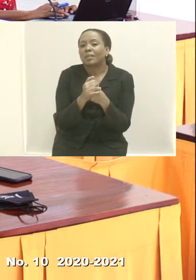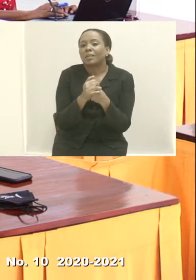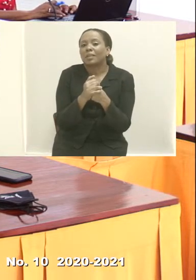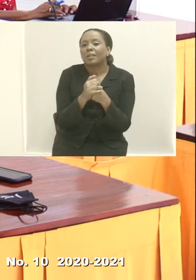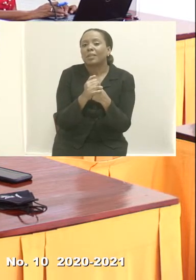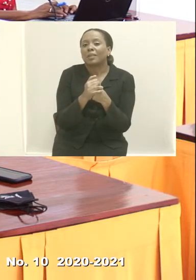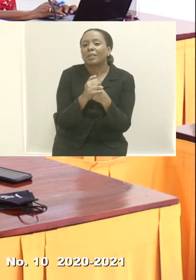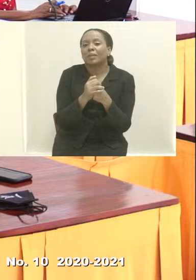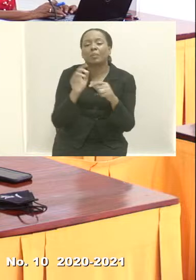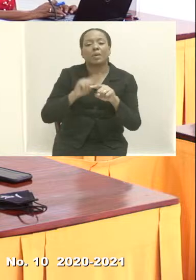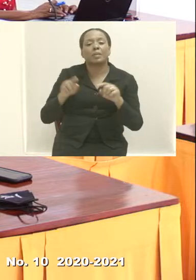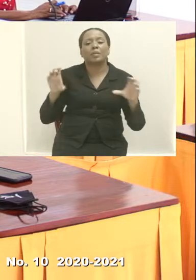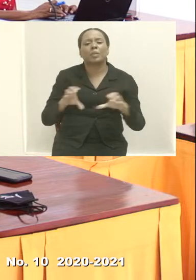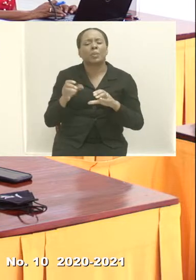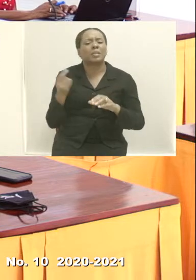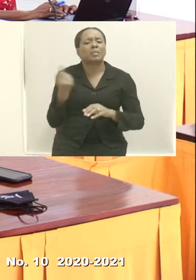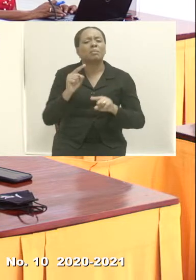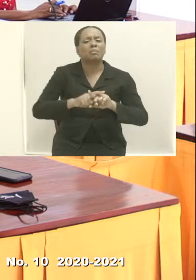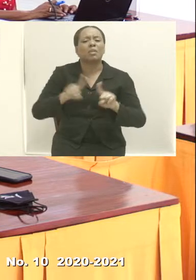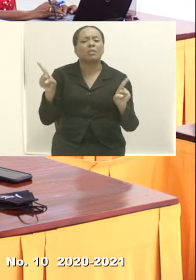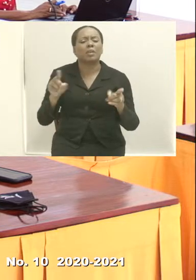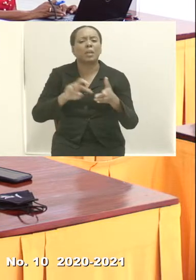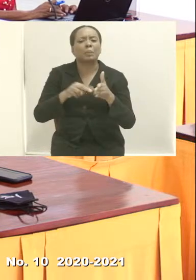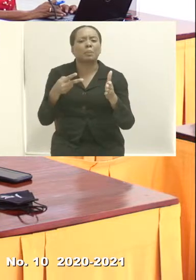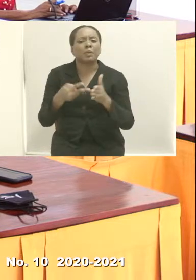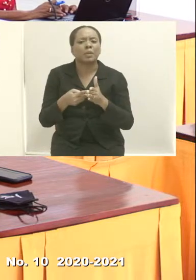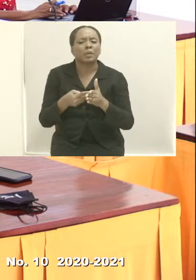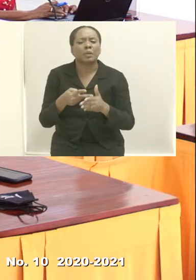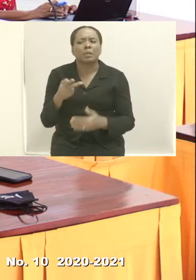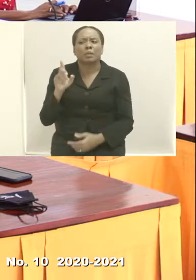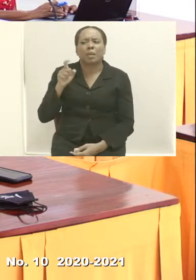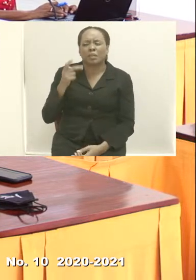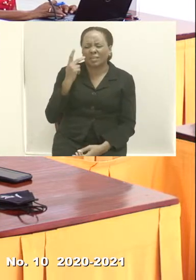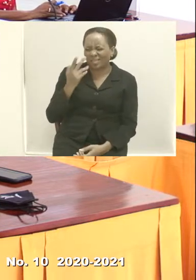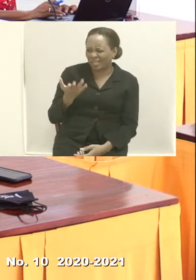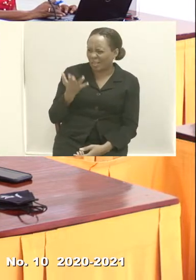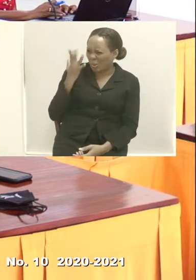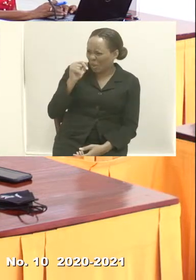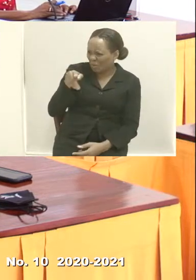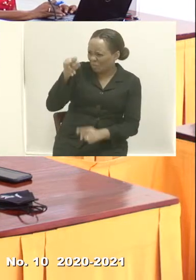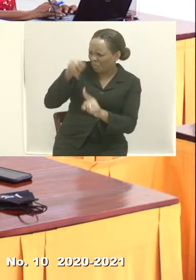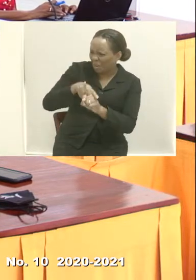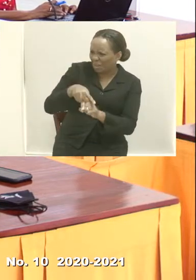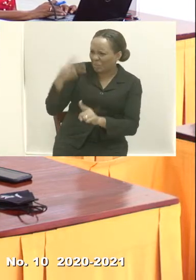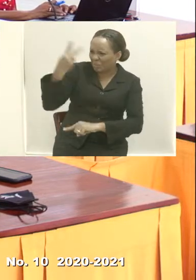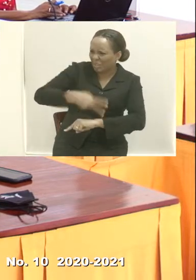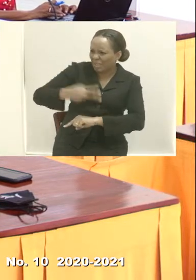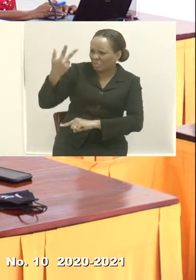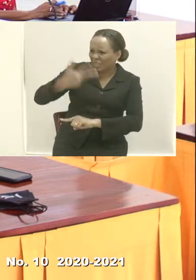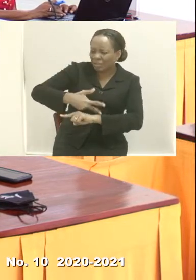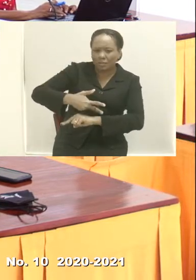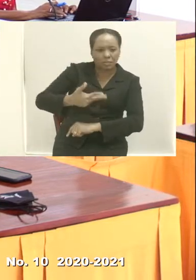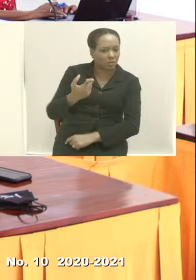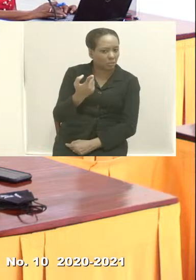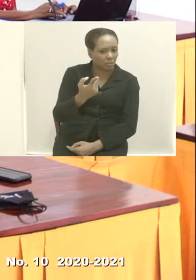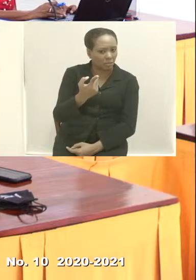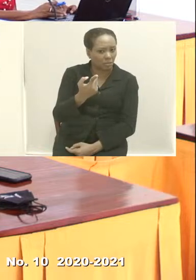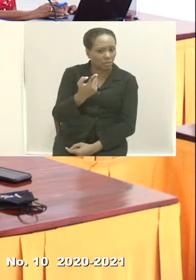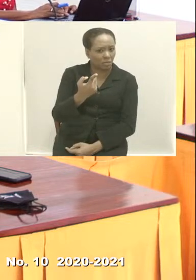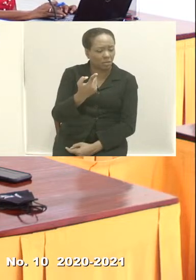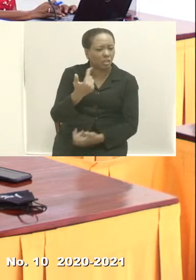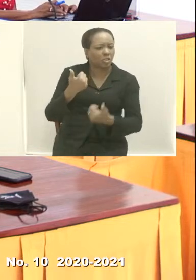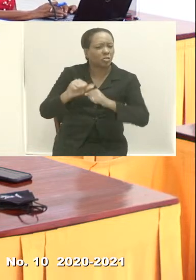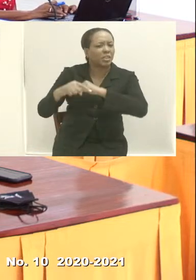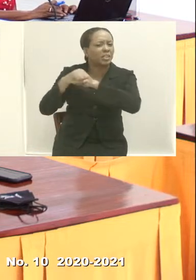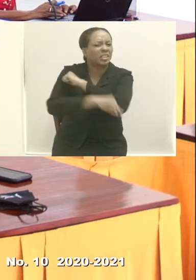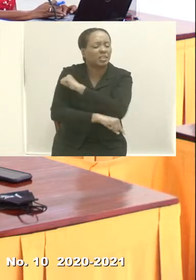occasion. So then it meant having to validate and so on, and that takes some time, largely because of the fact the Ministry of